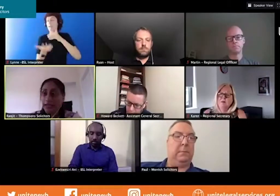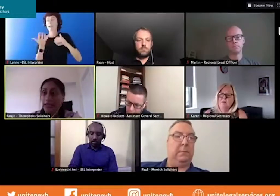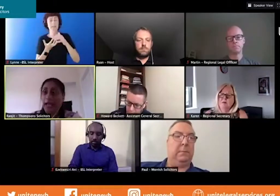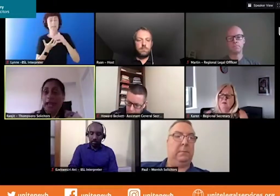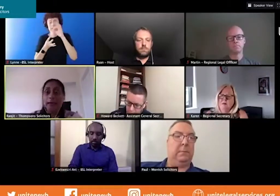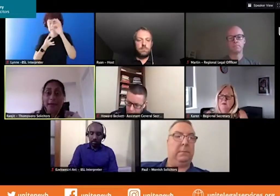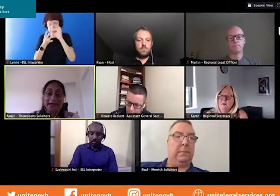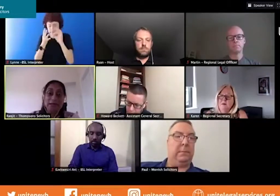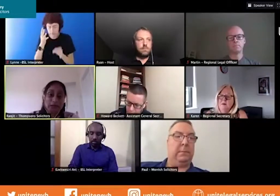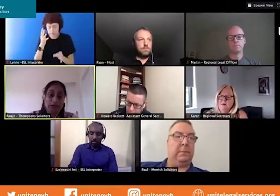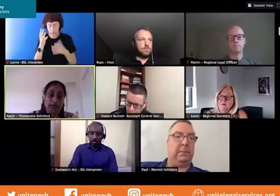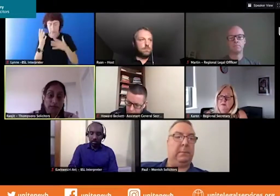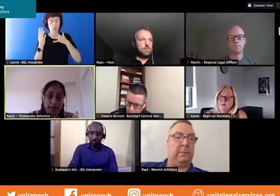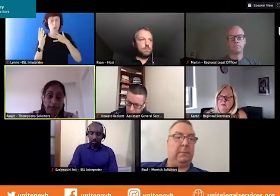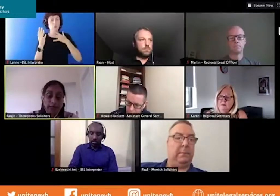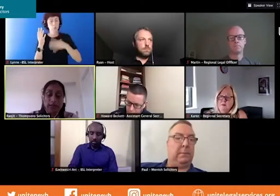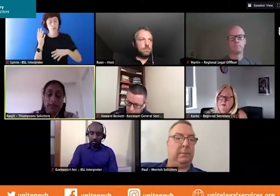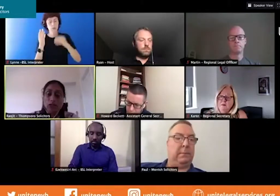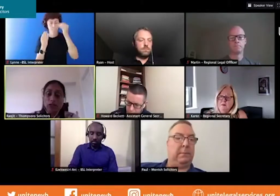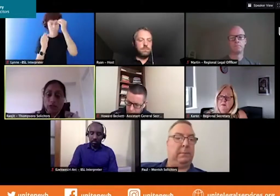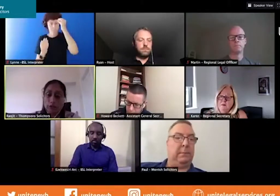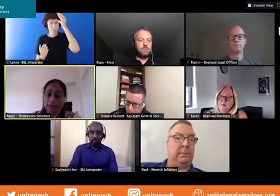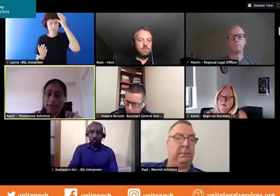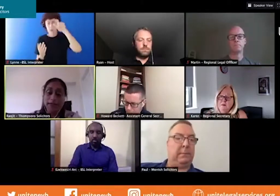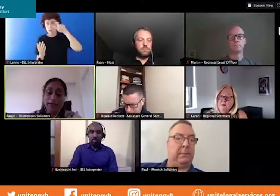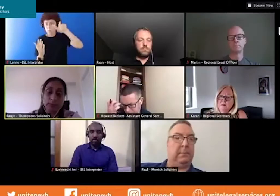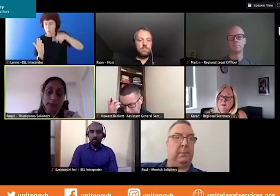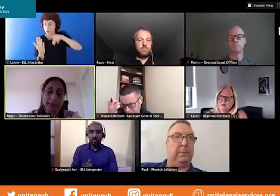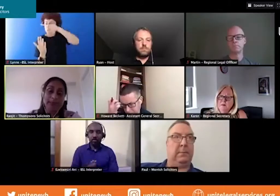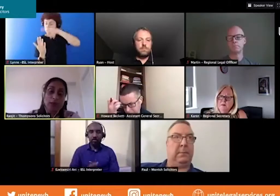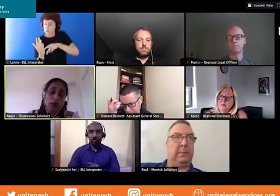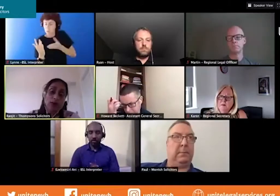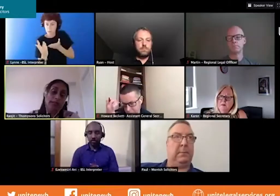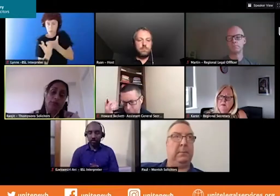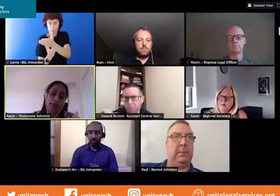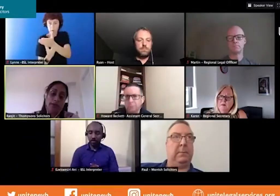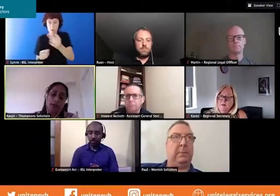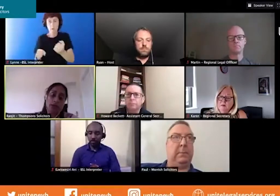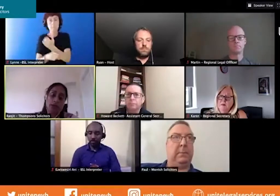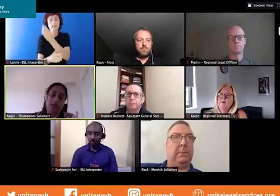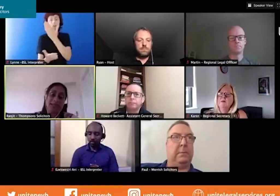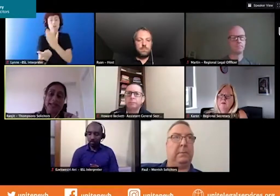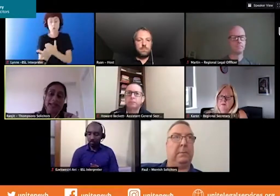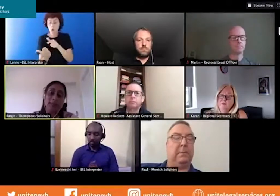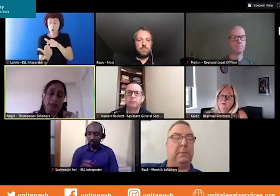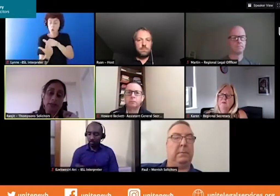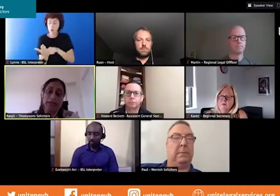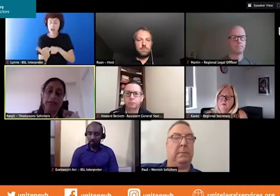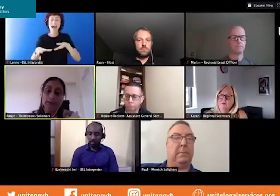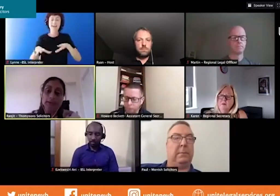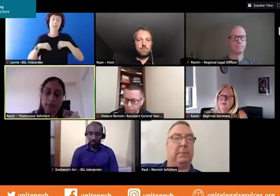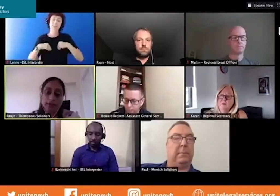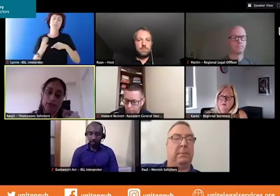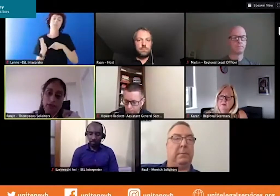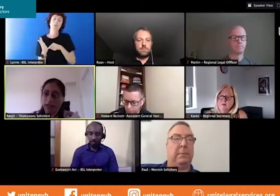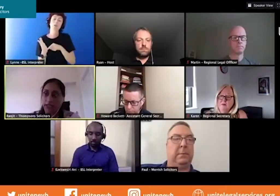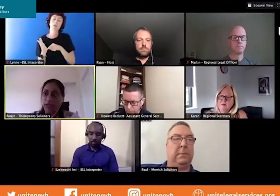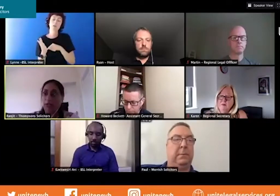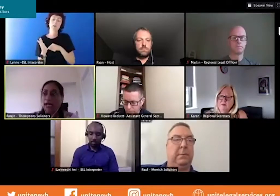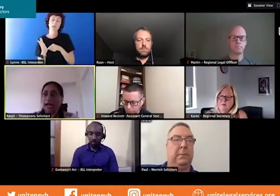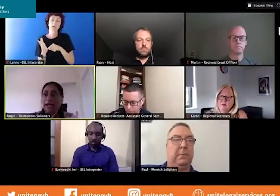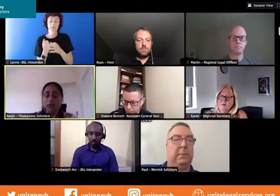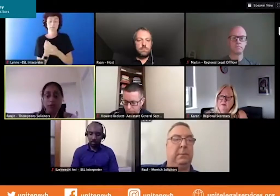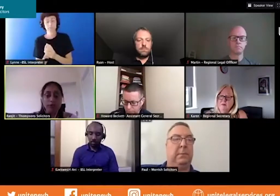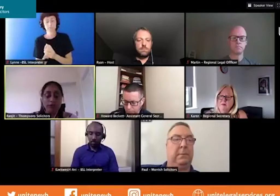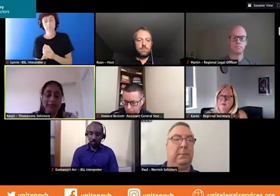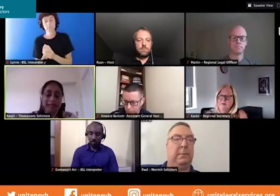scrutiny by a specialist lawyer to make sure that the employee is only agreeing to terms that they absolutely must agree to.